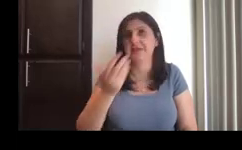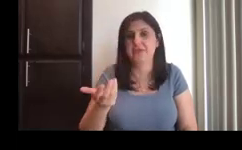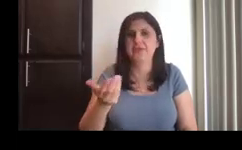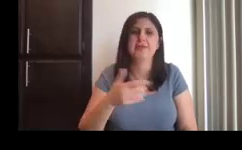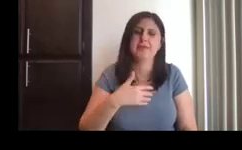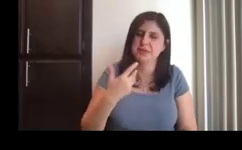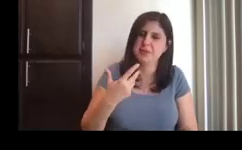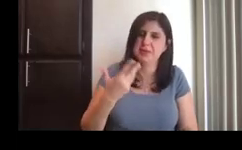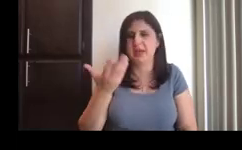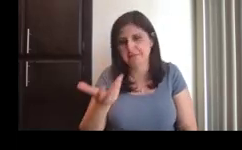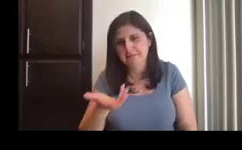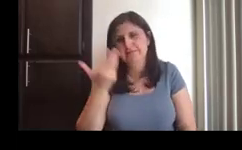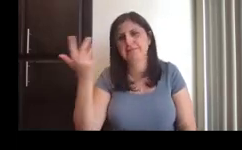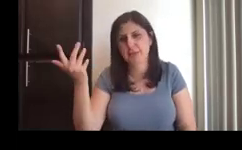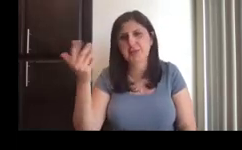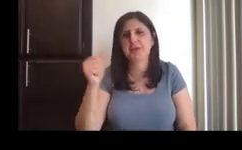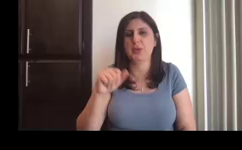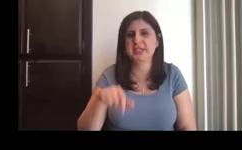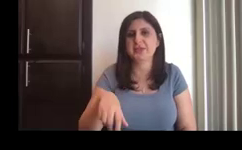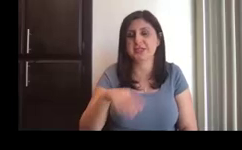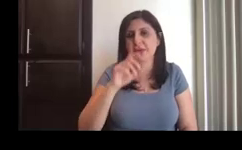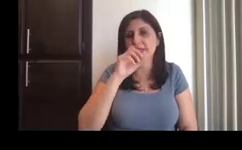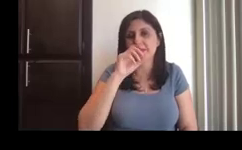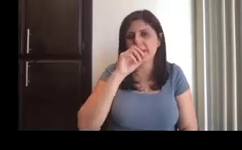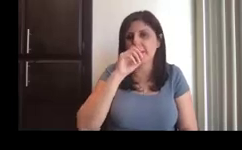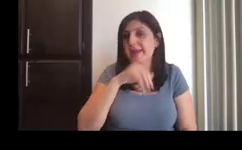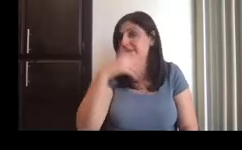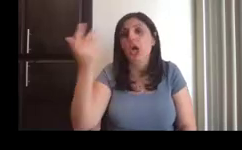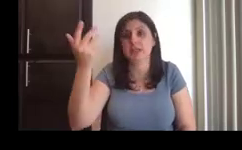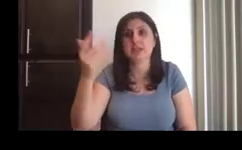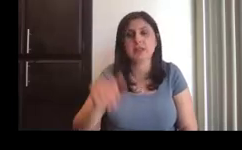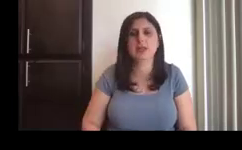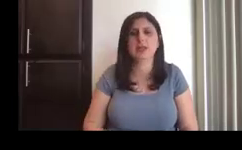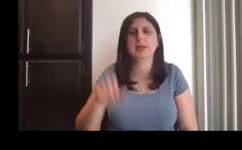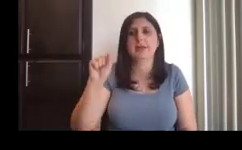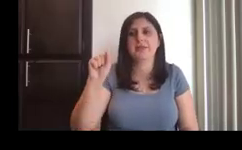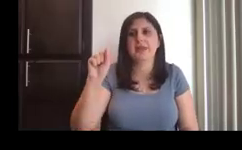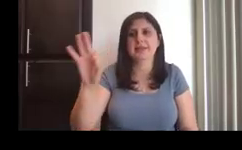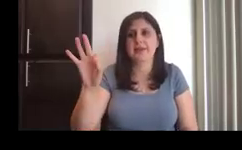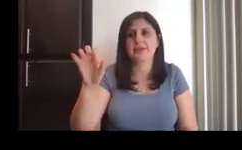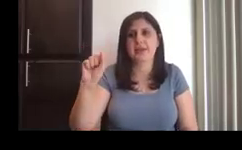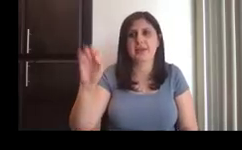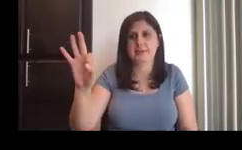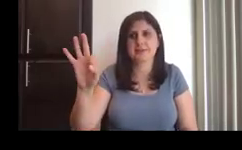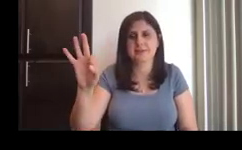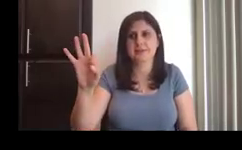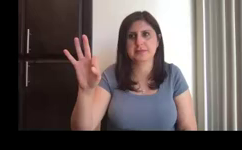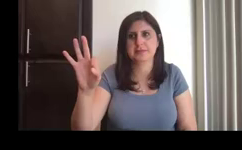like, what's SF? Most people know what San Francisco is, but they might not.